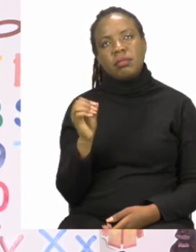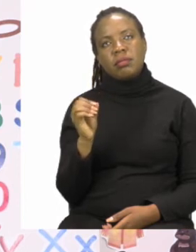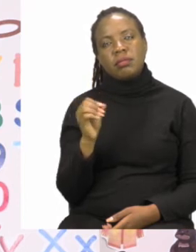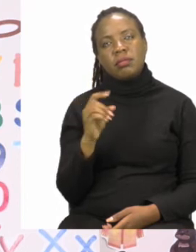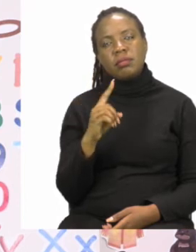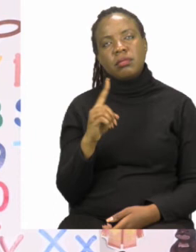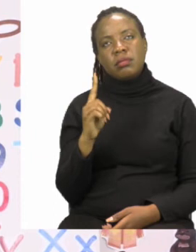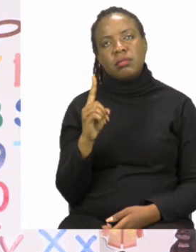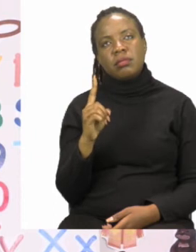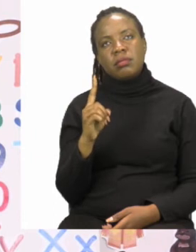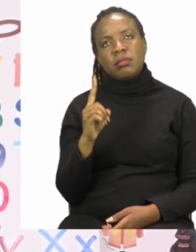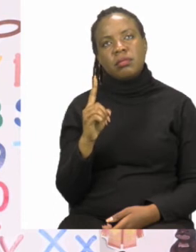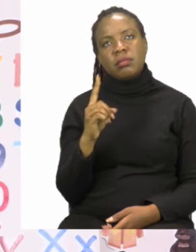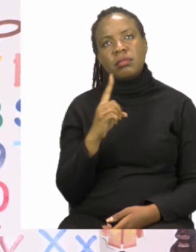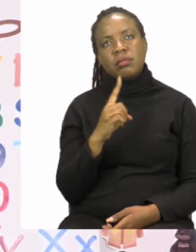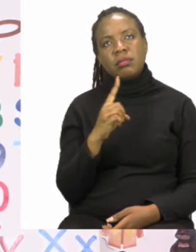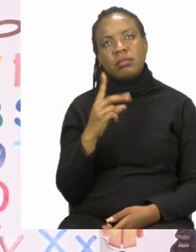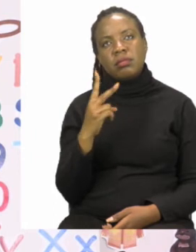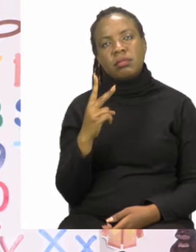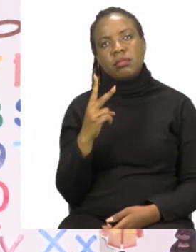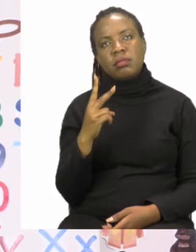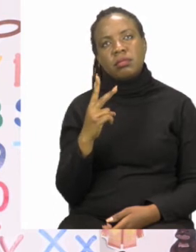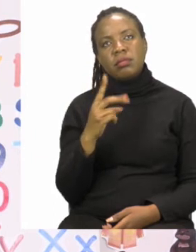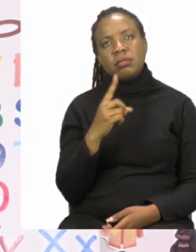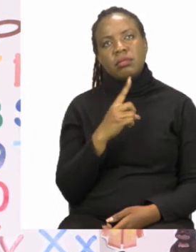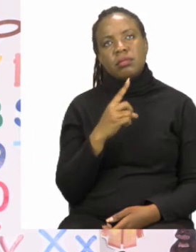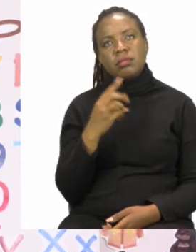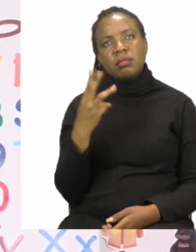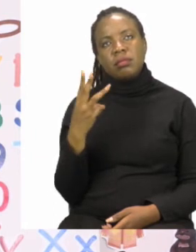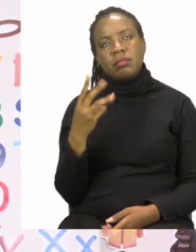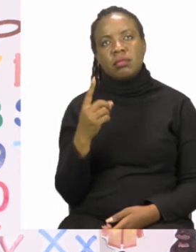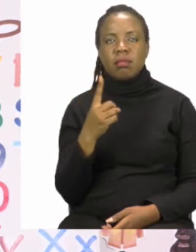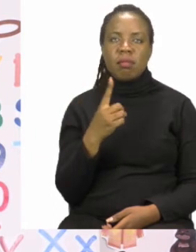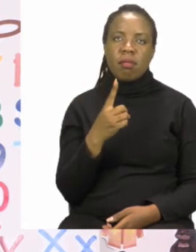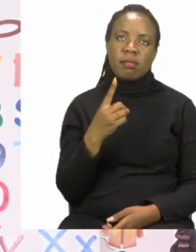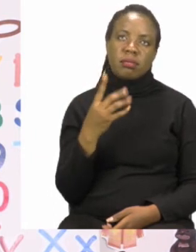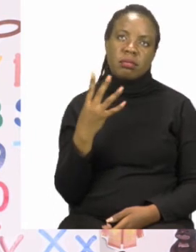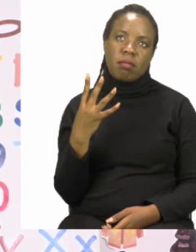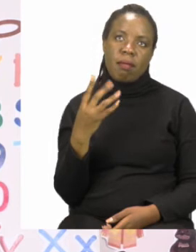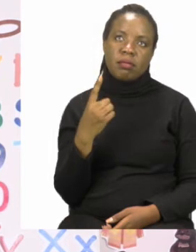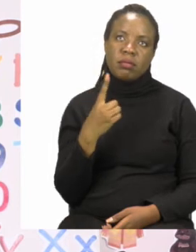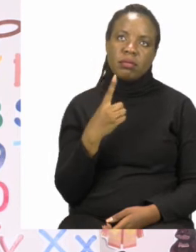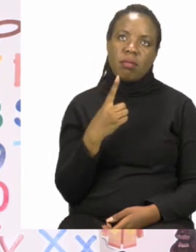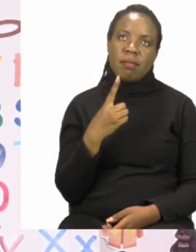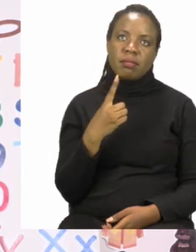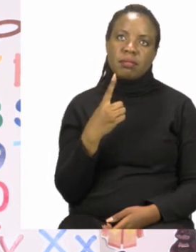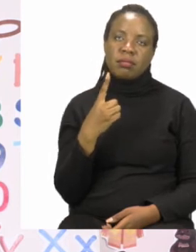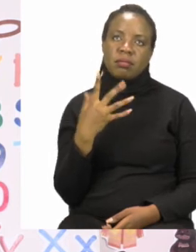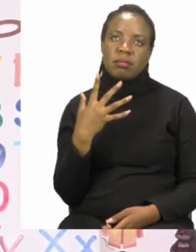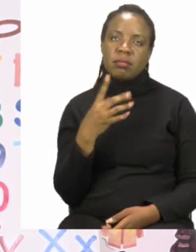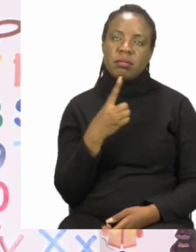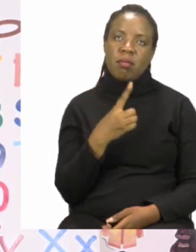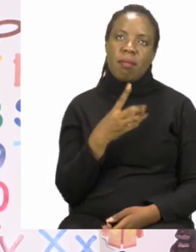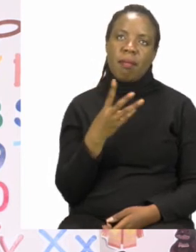10, 11, 12, 13, 14,